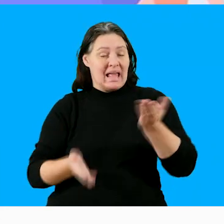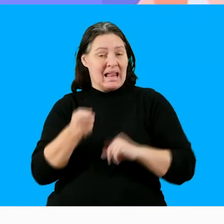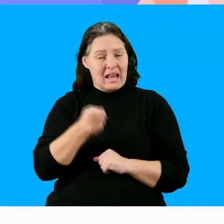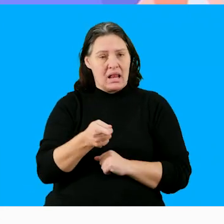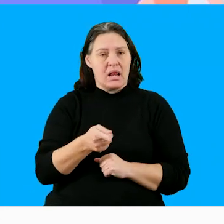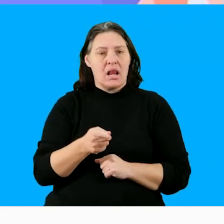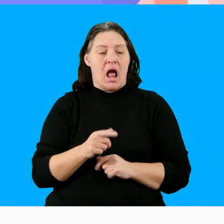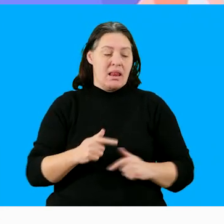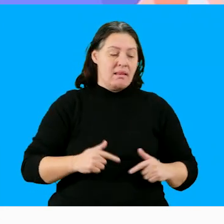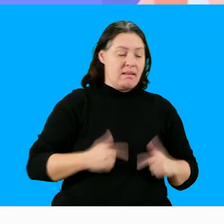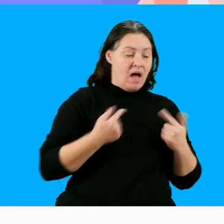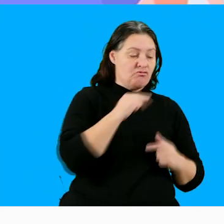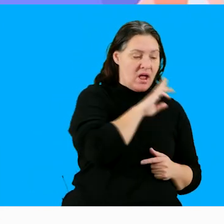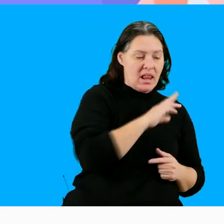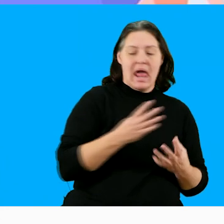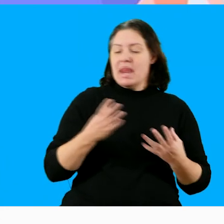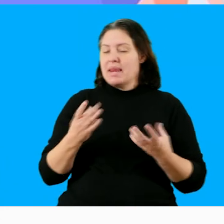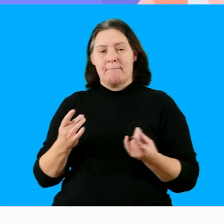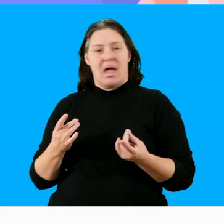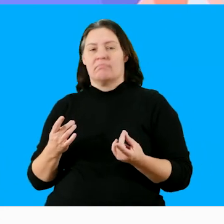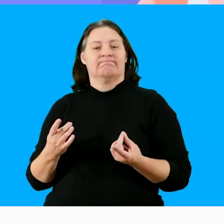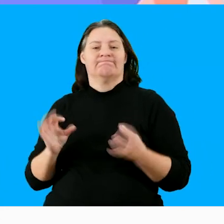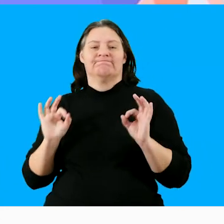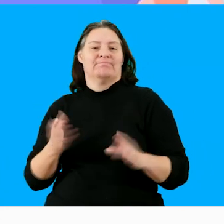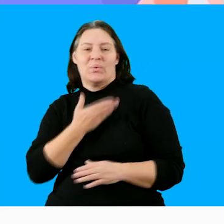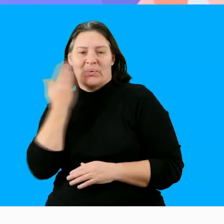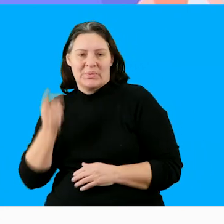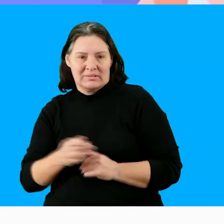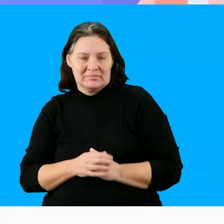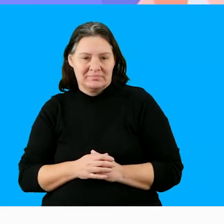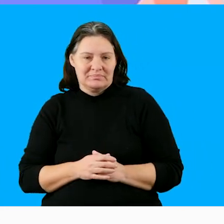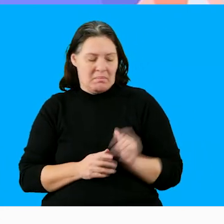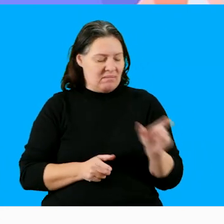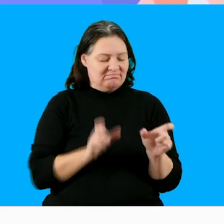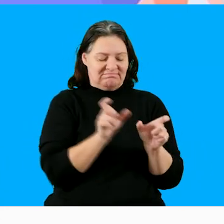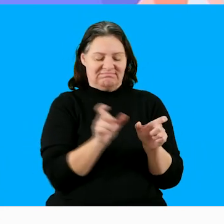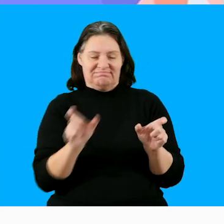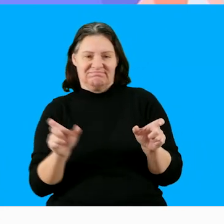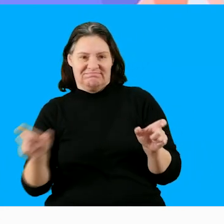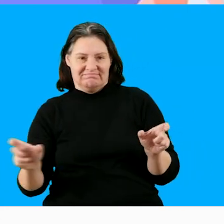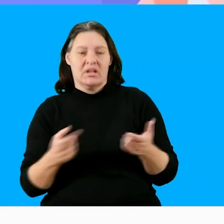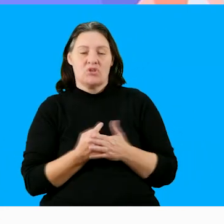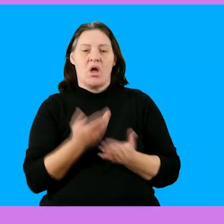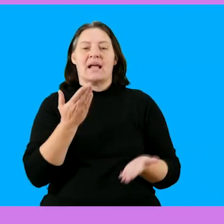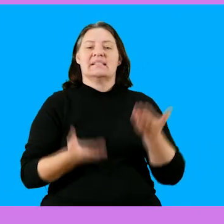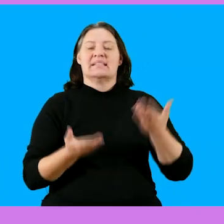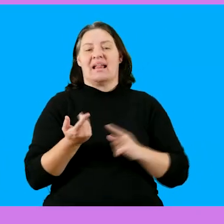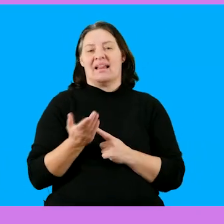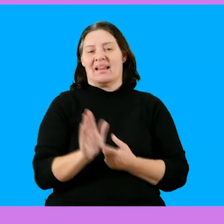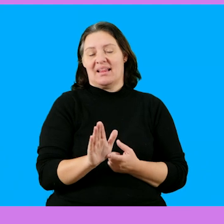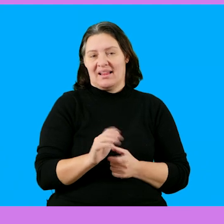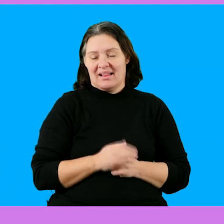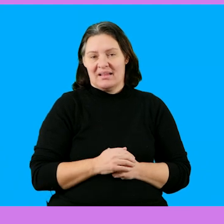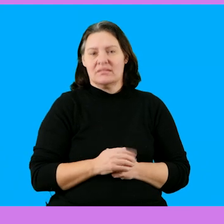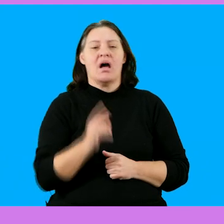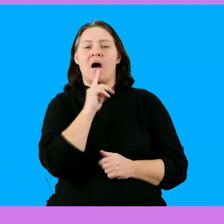same distance in real life, but the number scale will not be correct. Okay, so we will be looking at scales today.